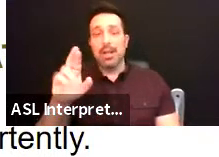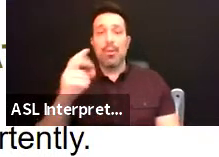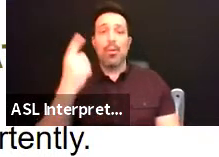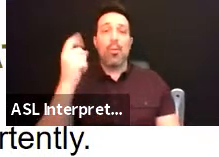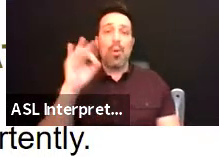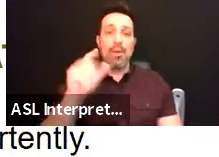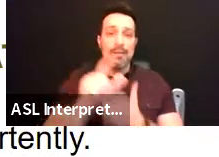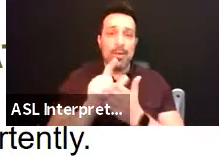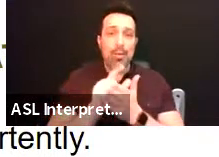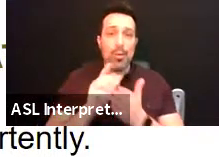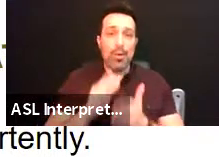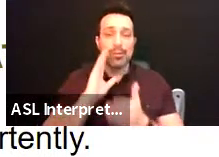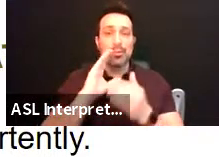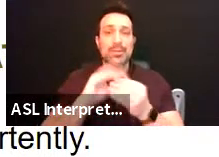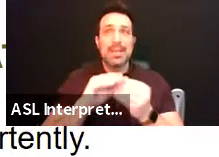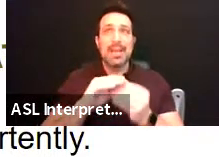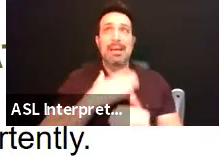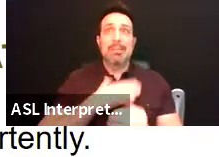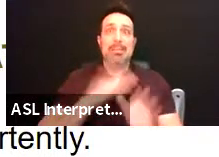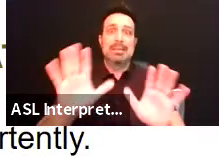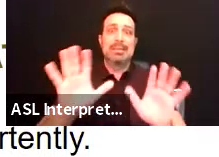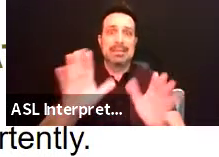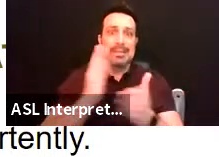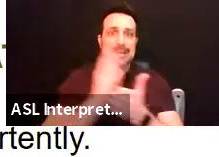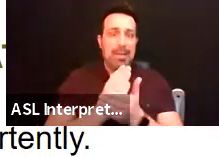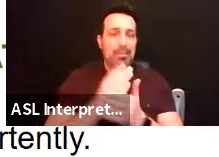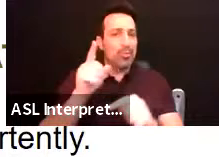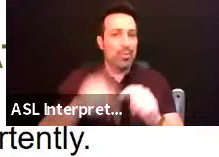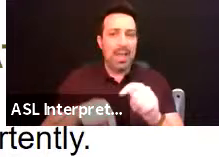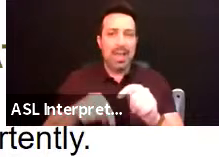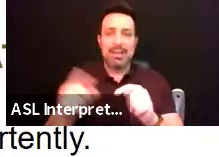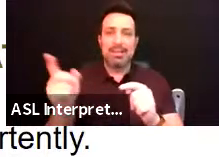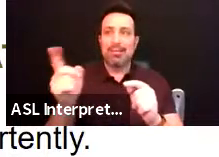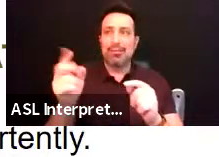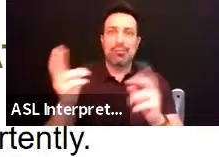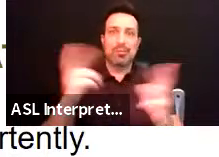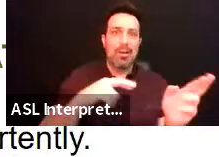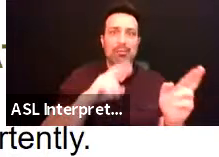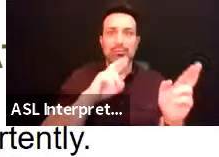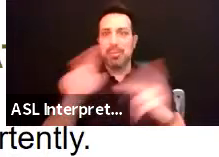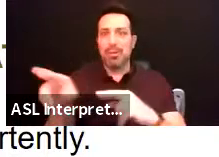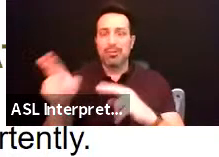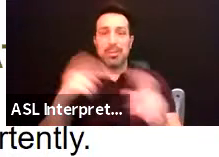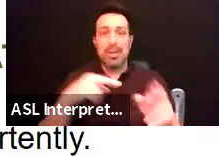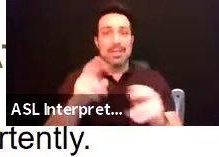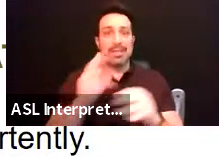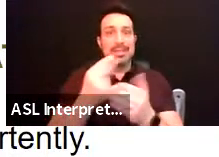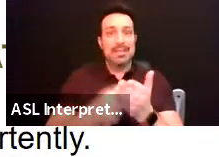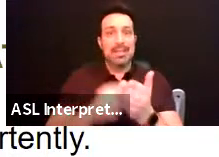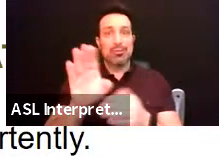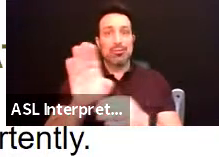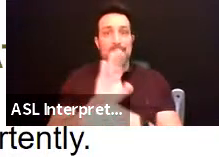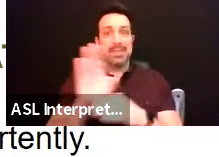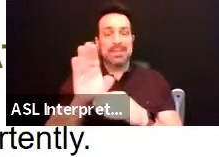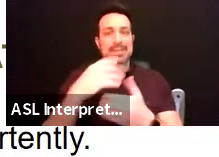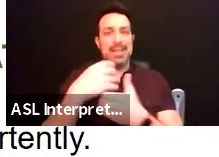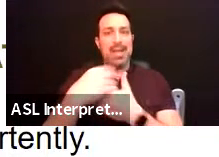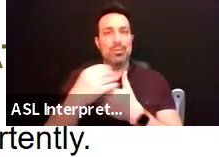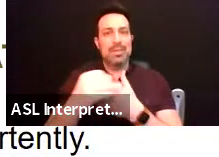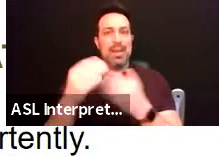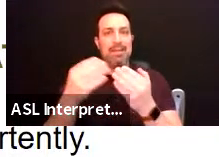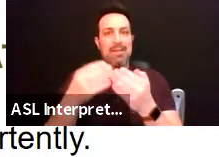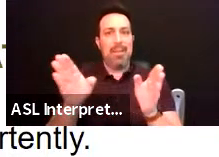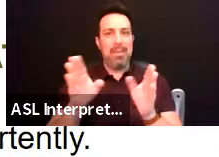we will say, please stop, you can't do that. That is discussing your business outside of a